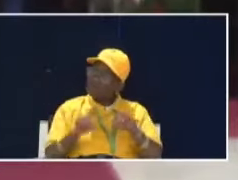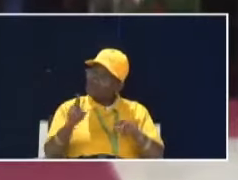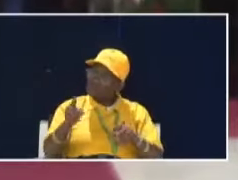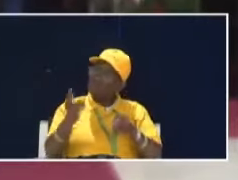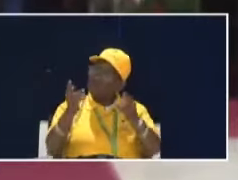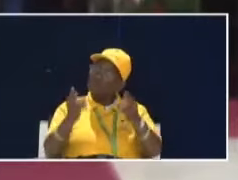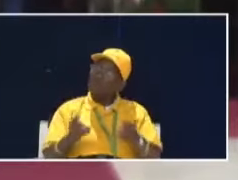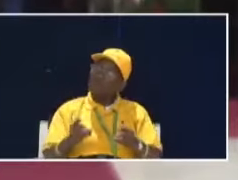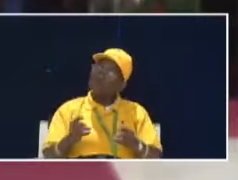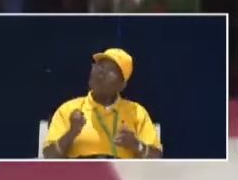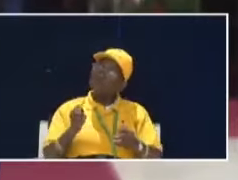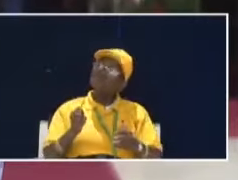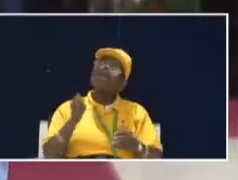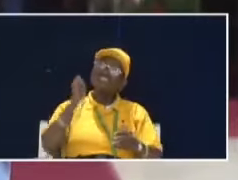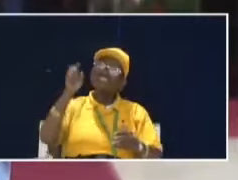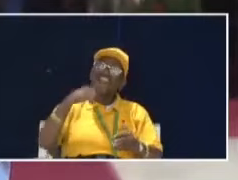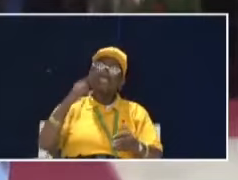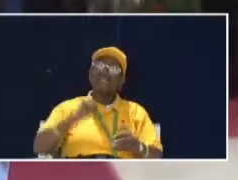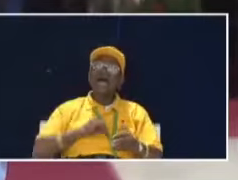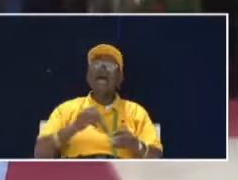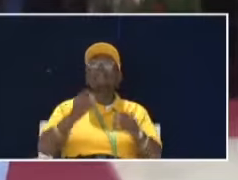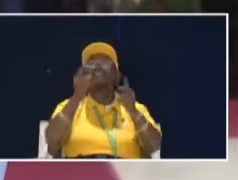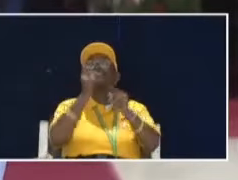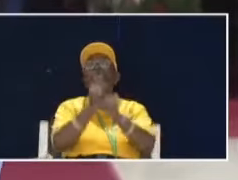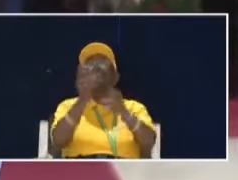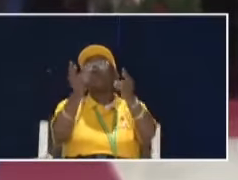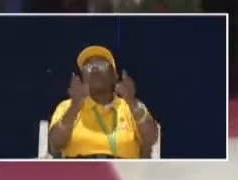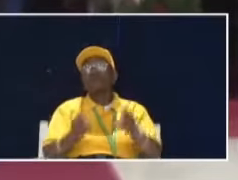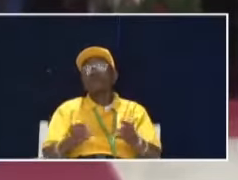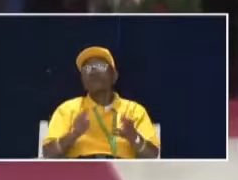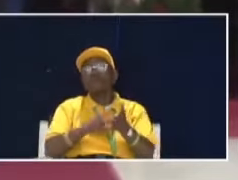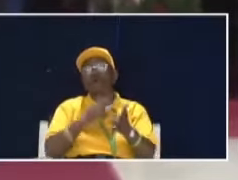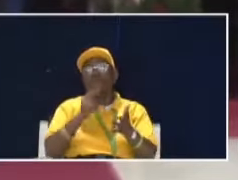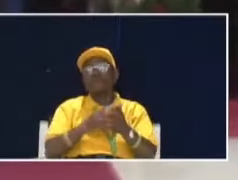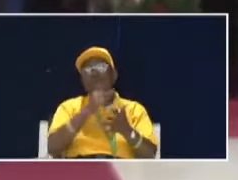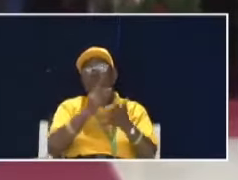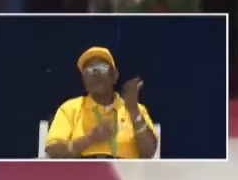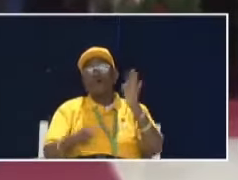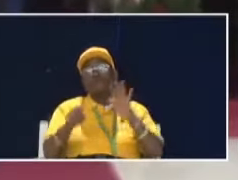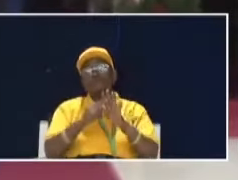The condition was, if you can see me,